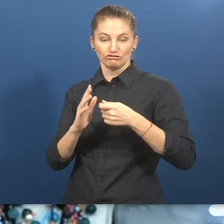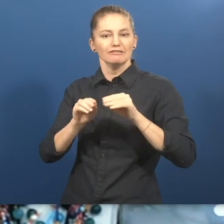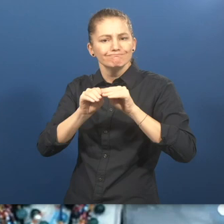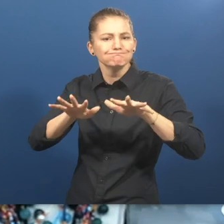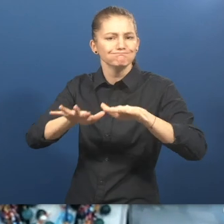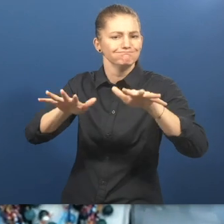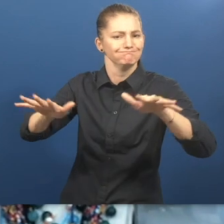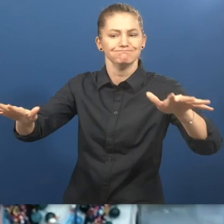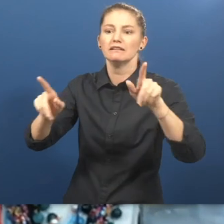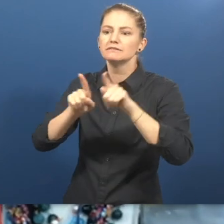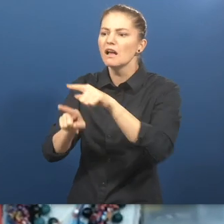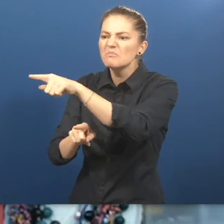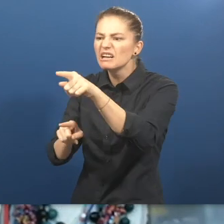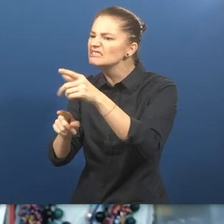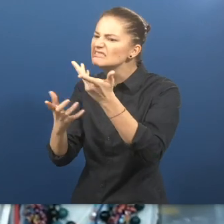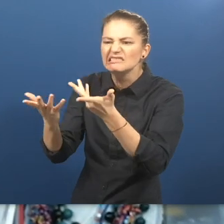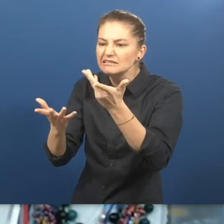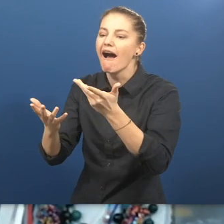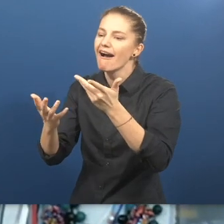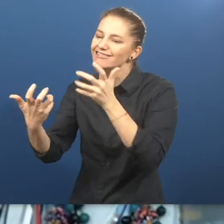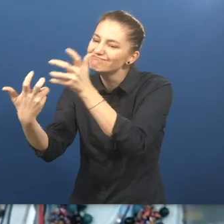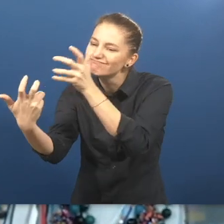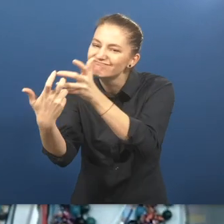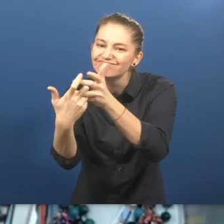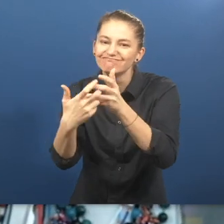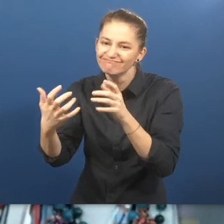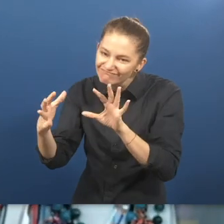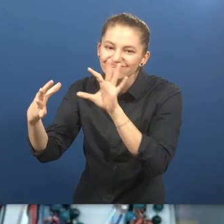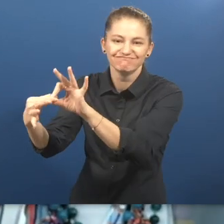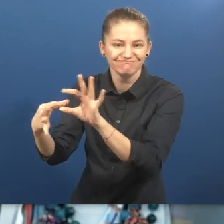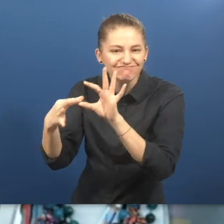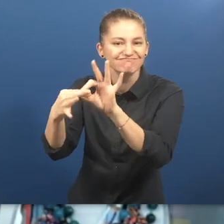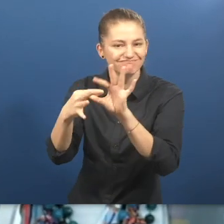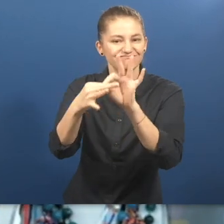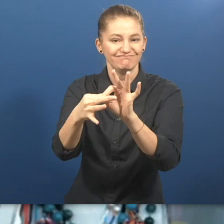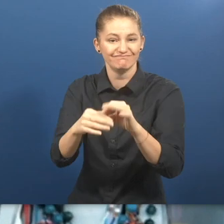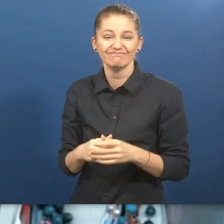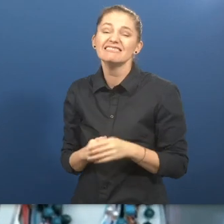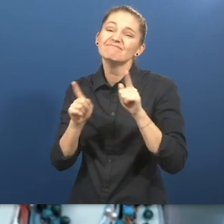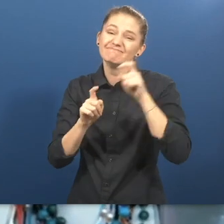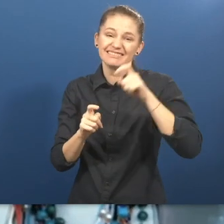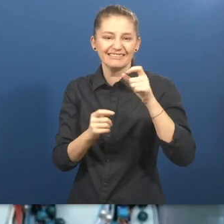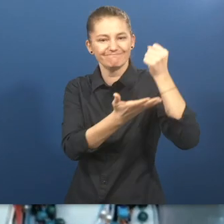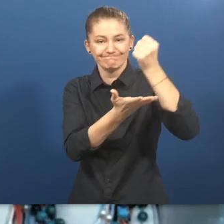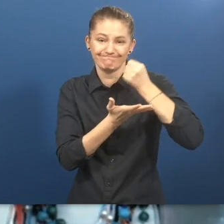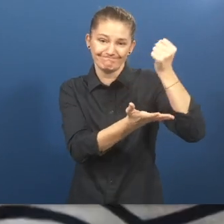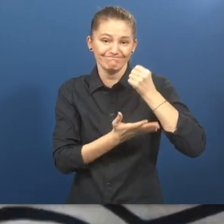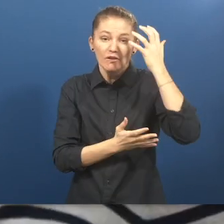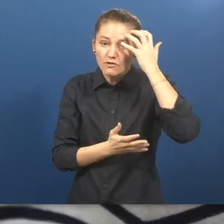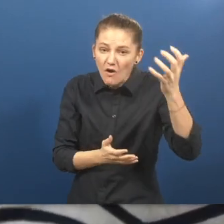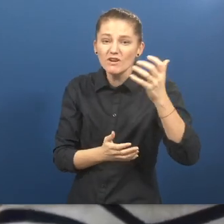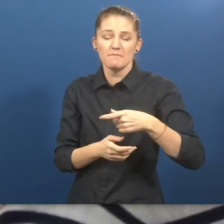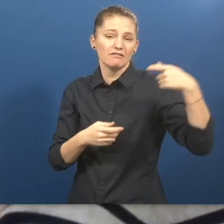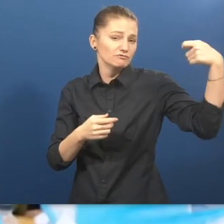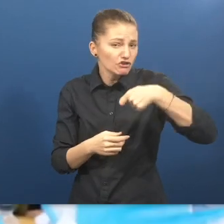Considering the gain and further expansion to reach out unmet needs through government and donor support, especially international donors, are the